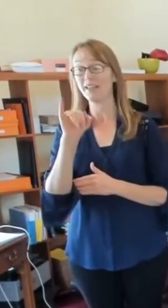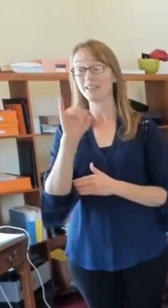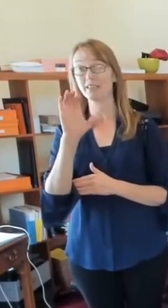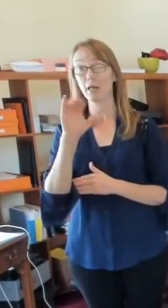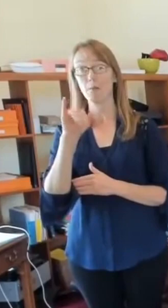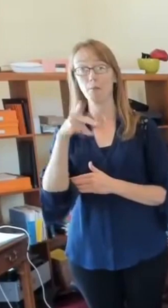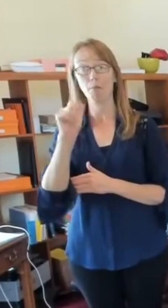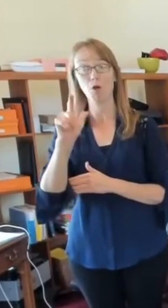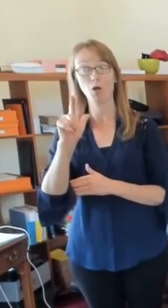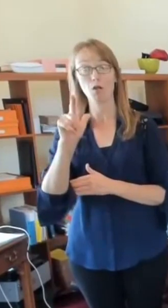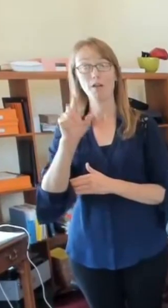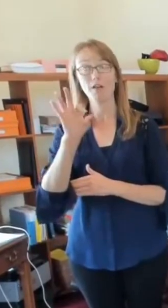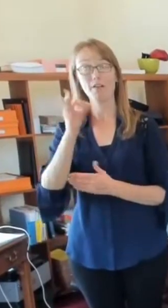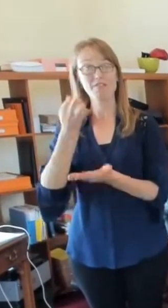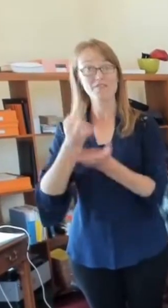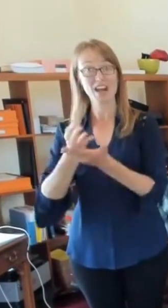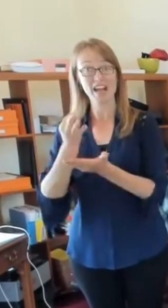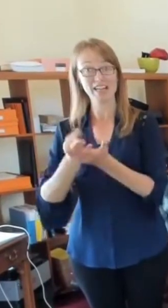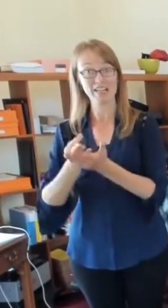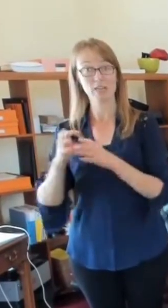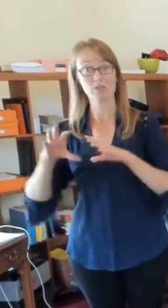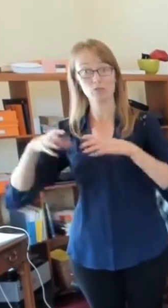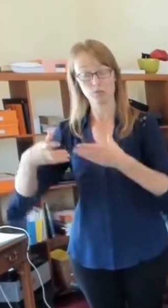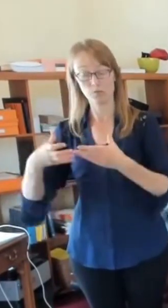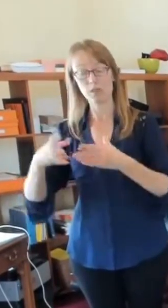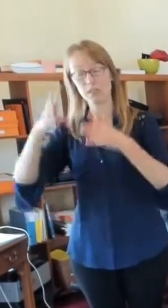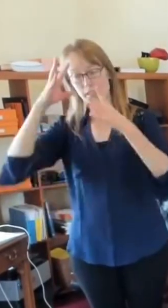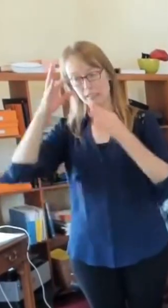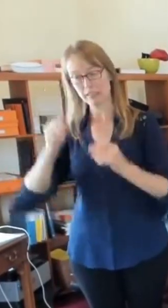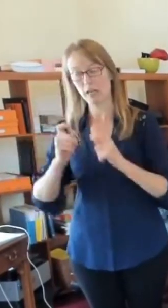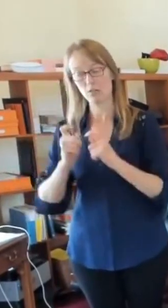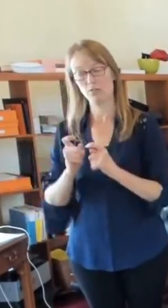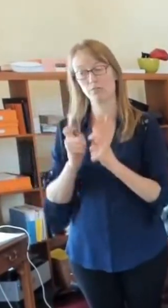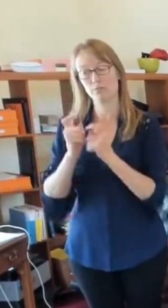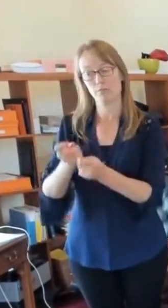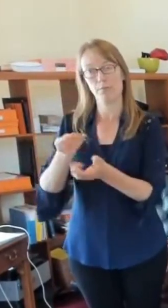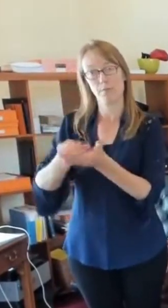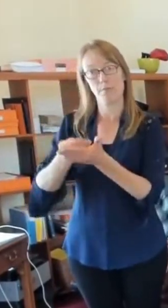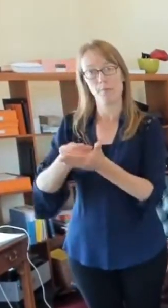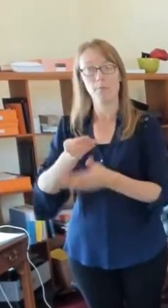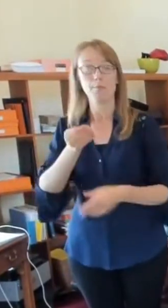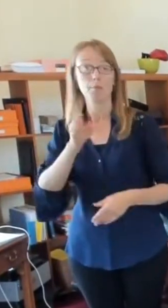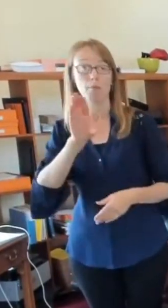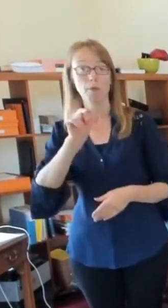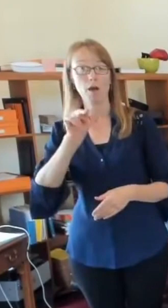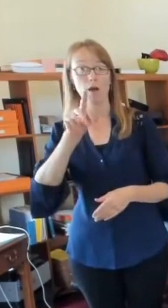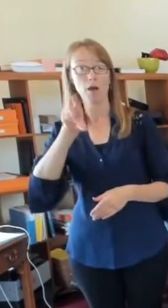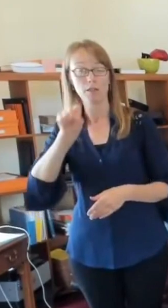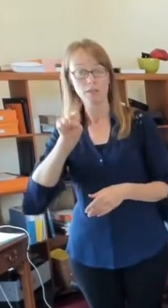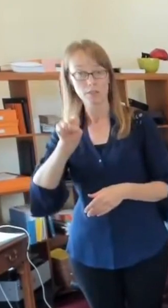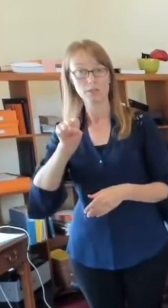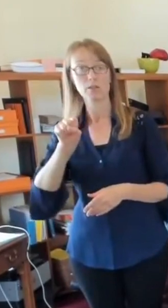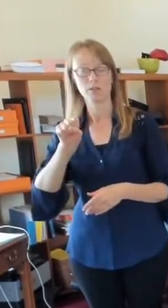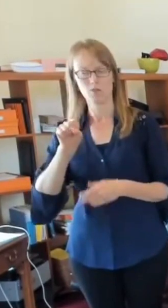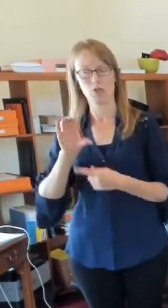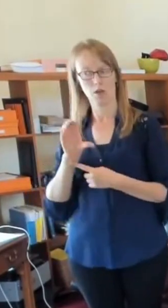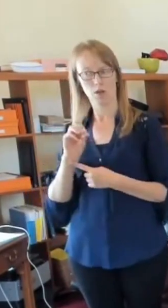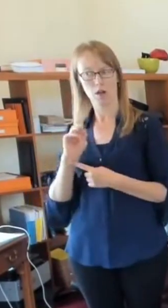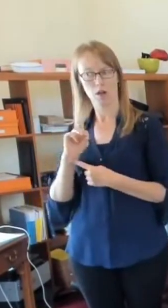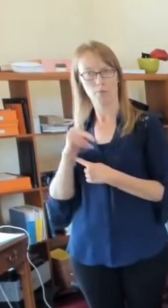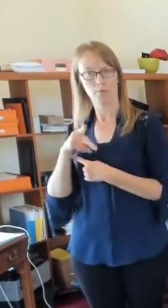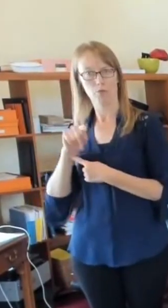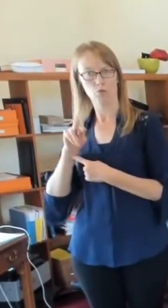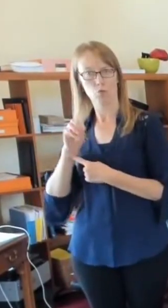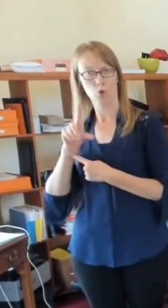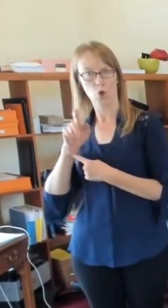the comptroller issue bonds for the expansion of the convention center when the comptroller believes it's the right time to